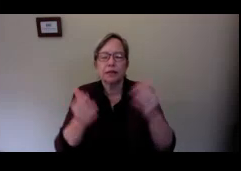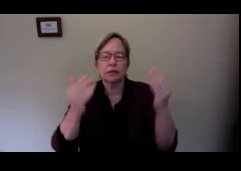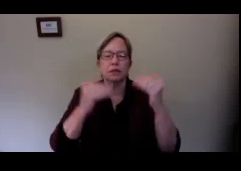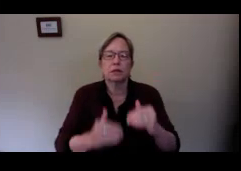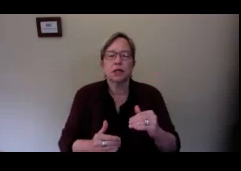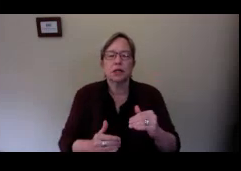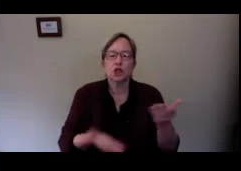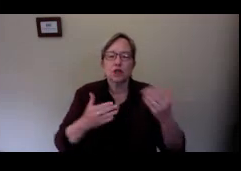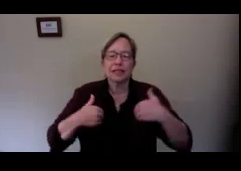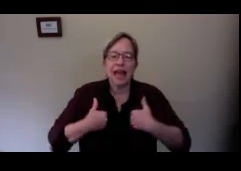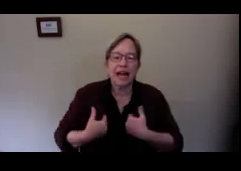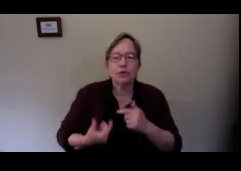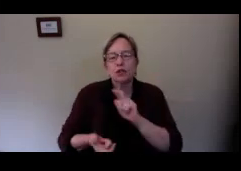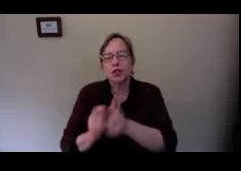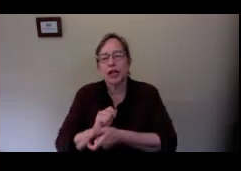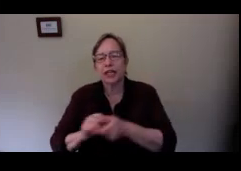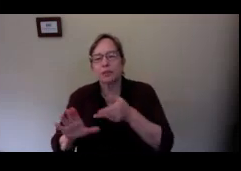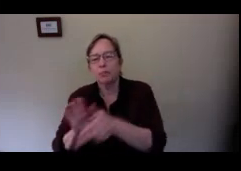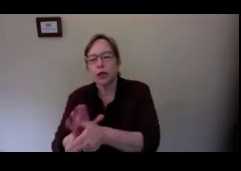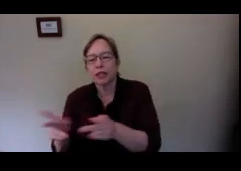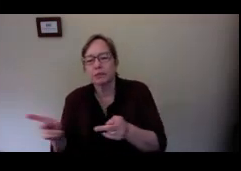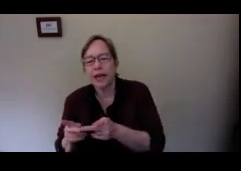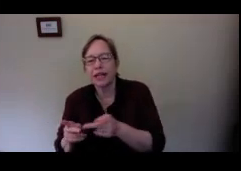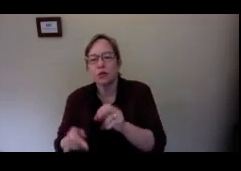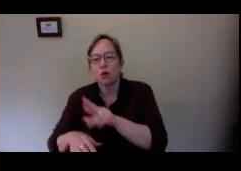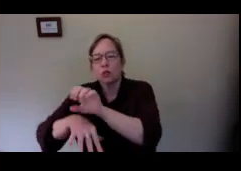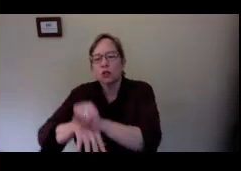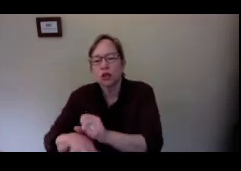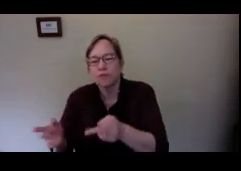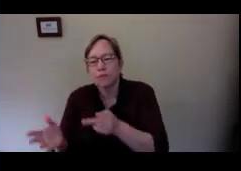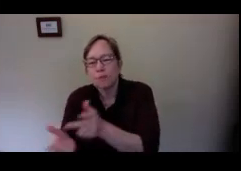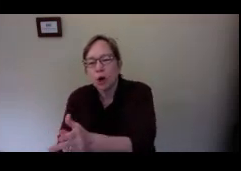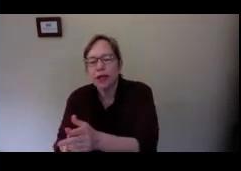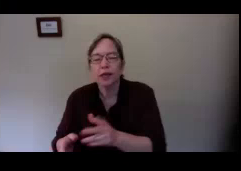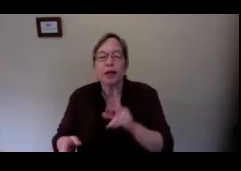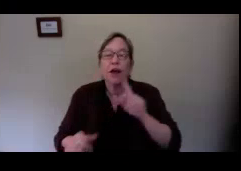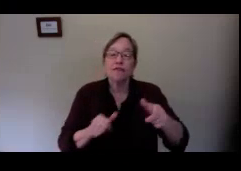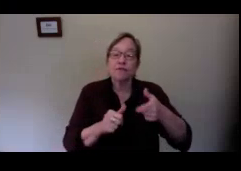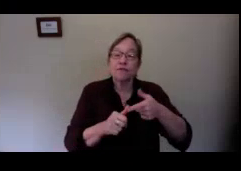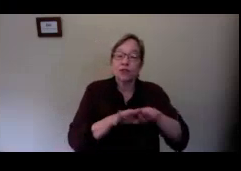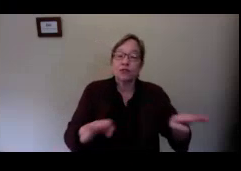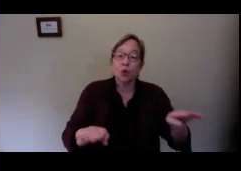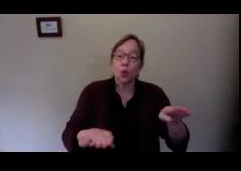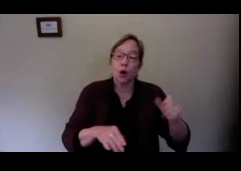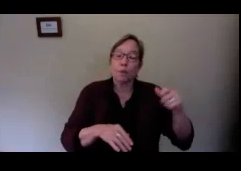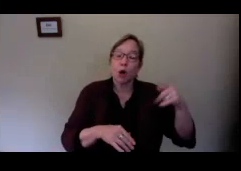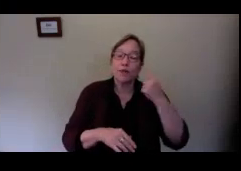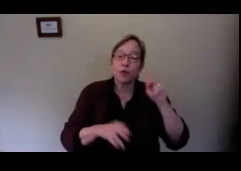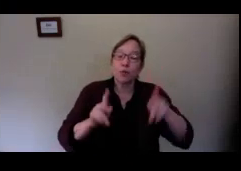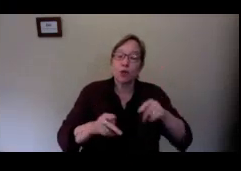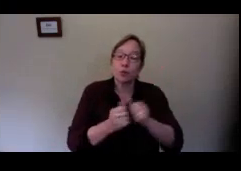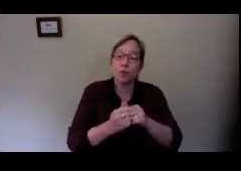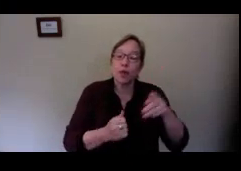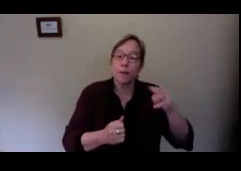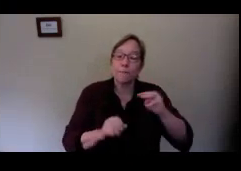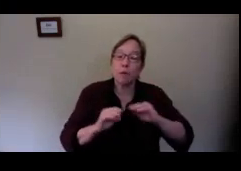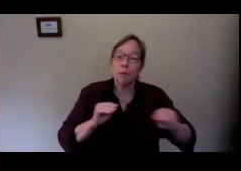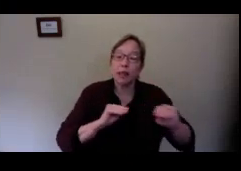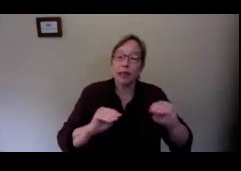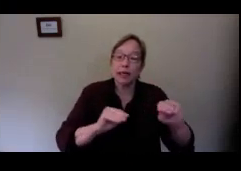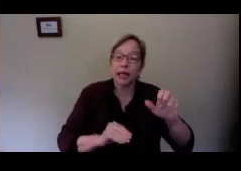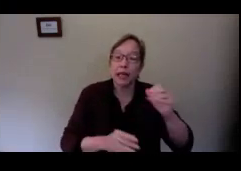of parking spaces or reserved parking, first floor apartment for someone with a mobility impairment, additional time to